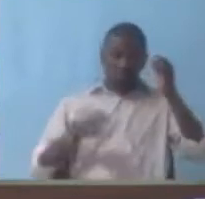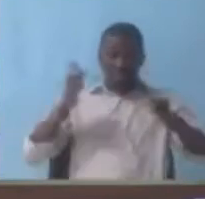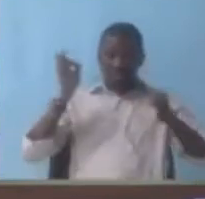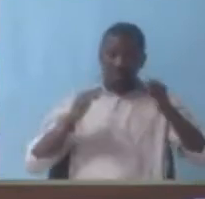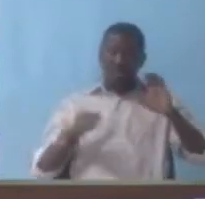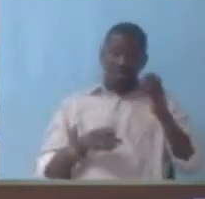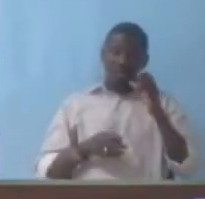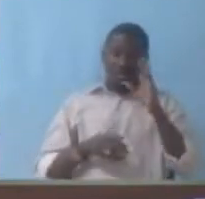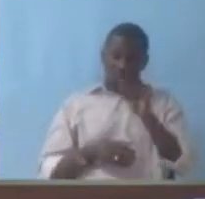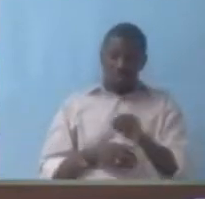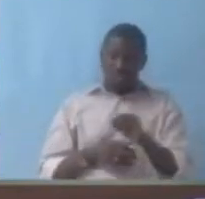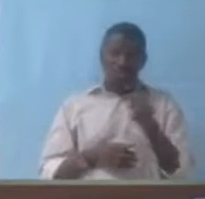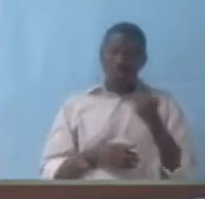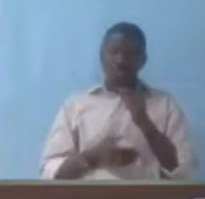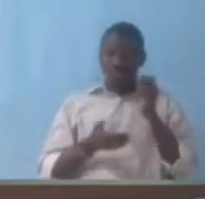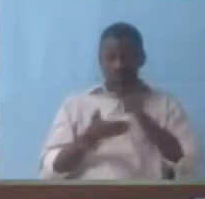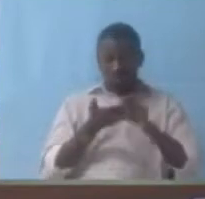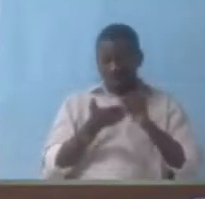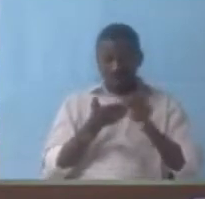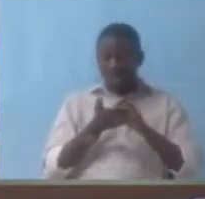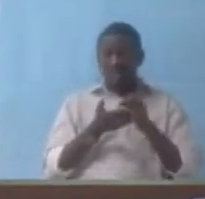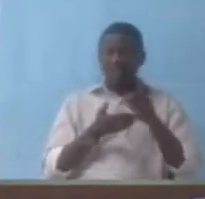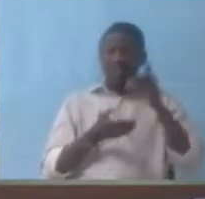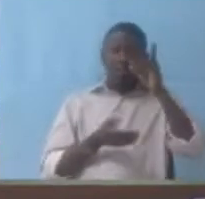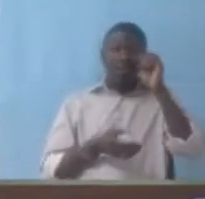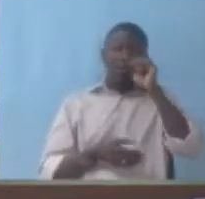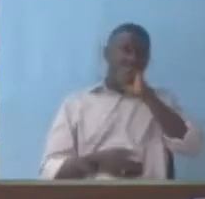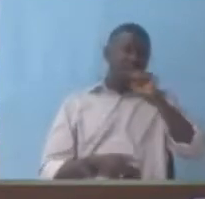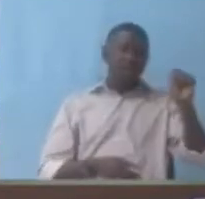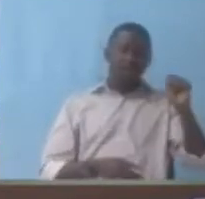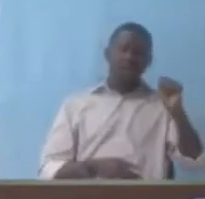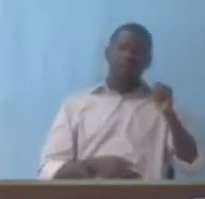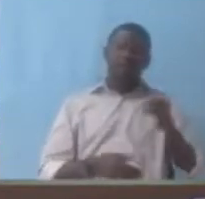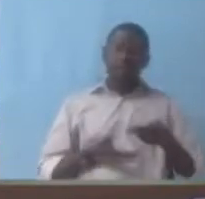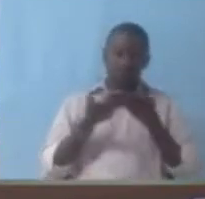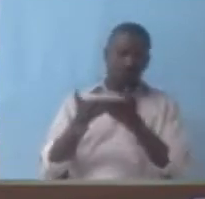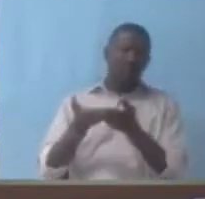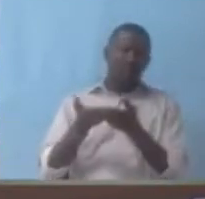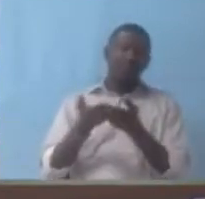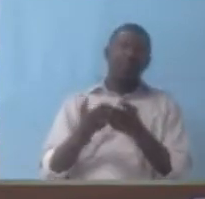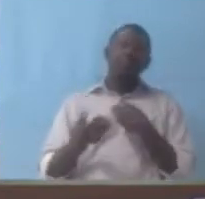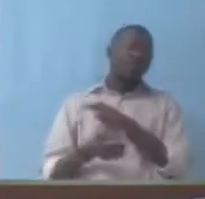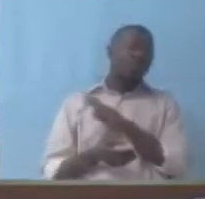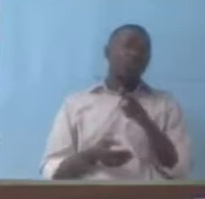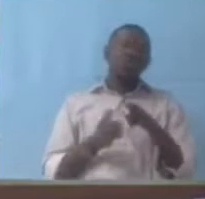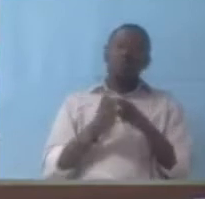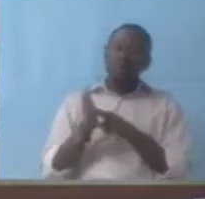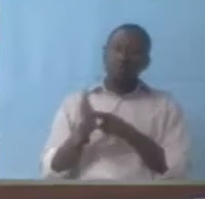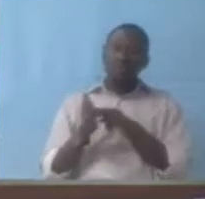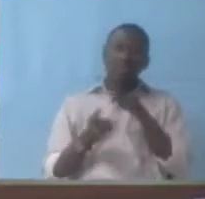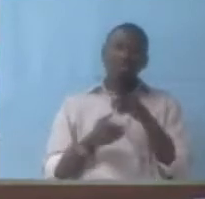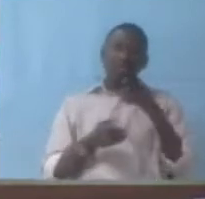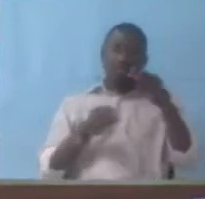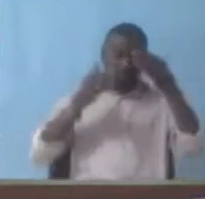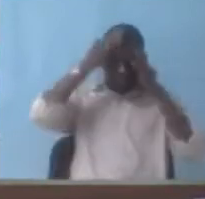mkao decree ulu safe yeni yakani. They do not need decrees to justify their existence. Itelubuka sula nyin decree